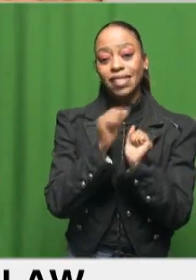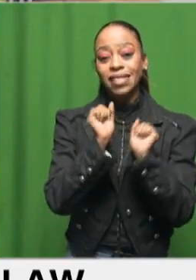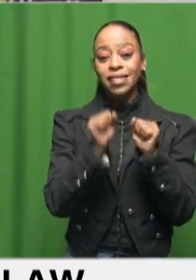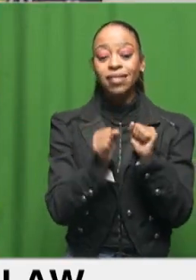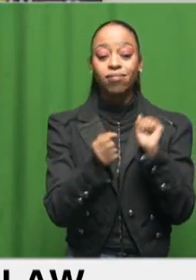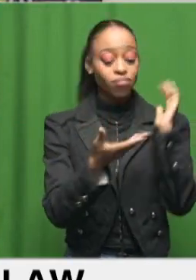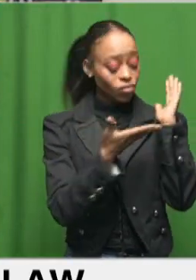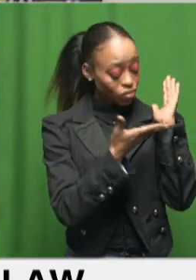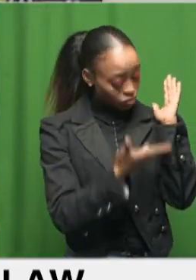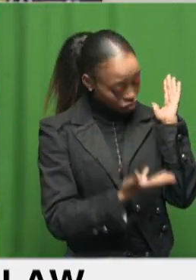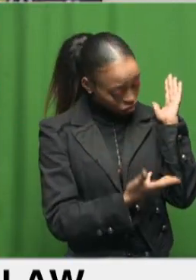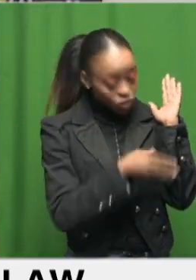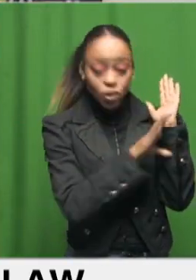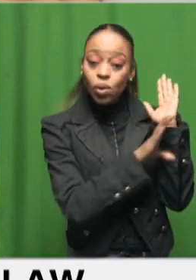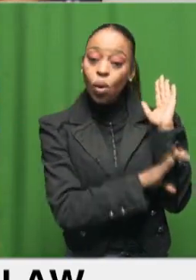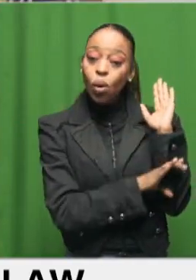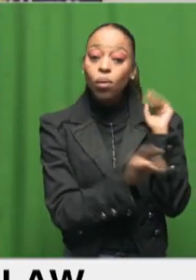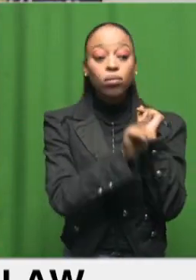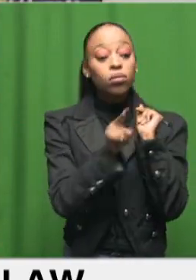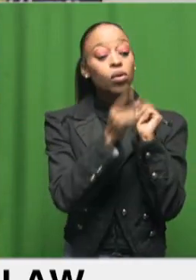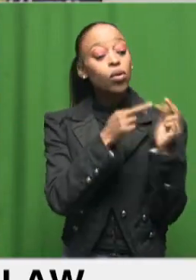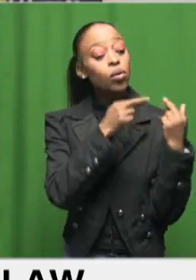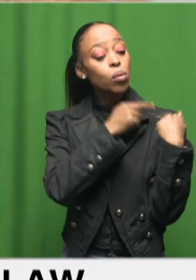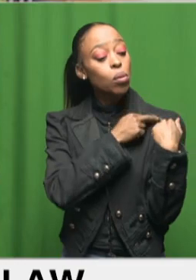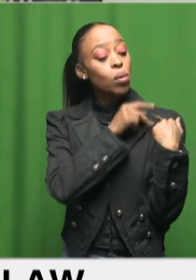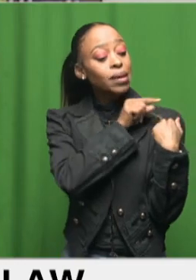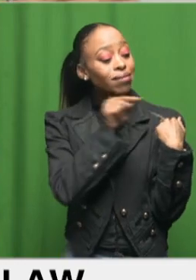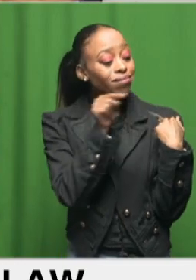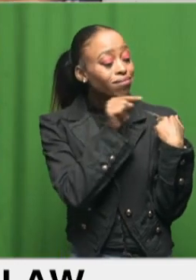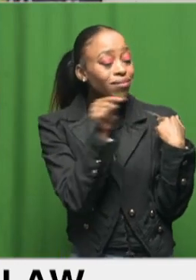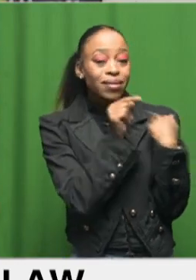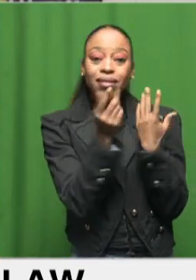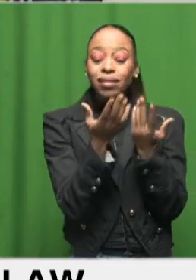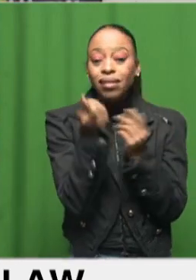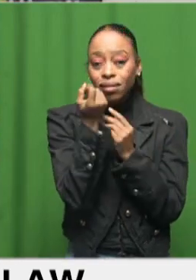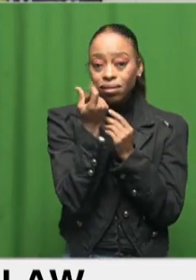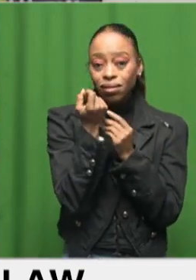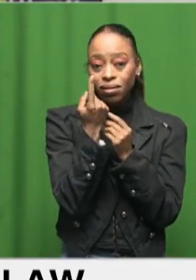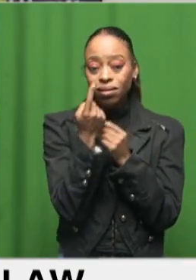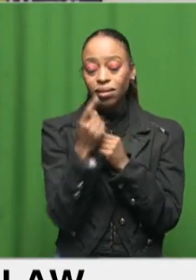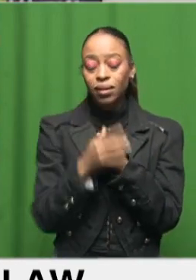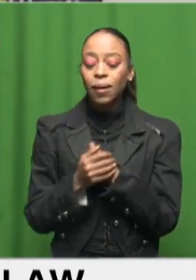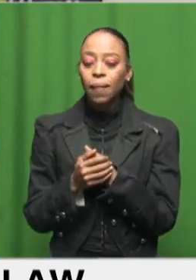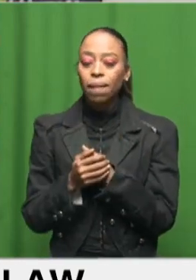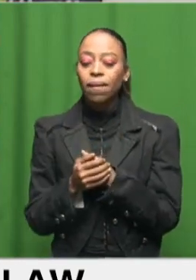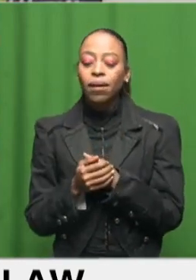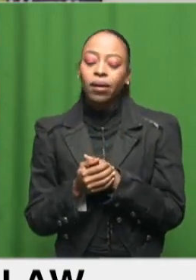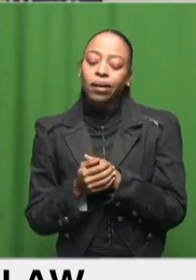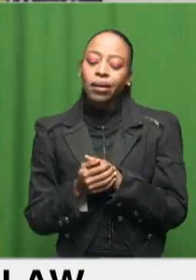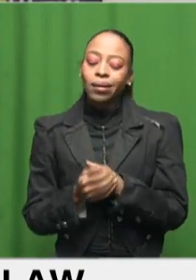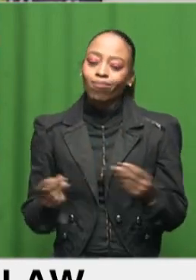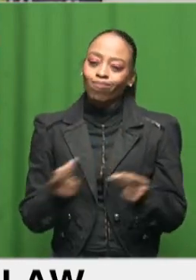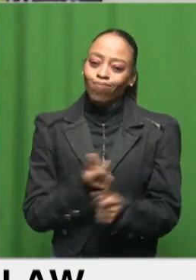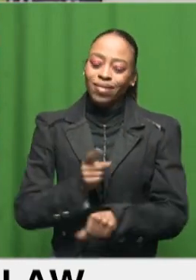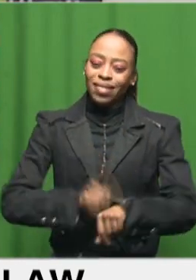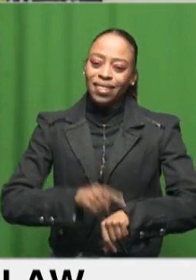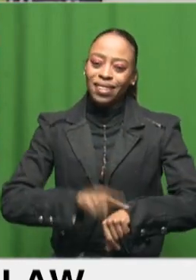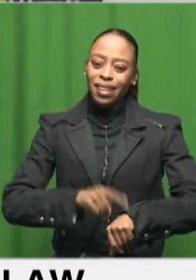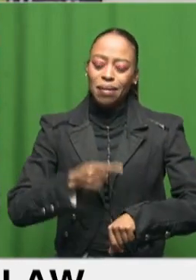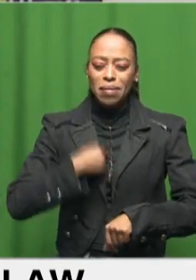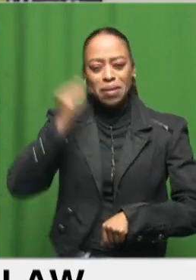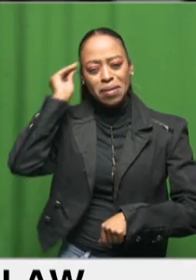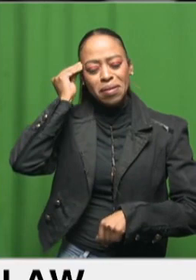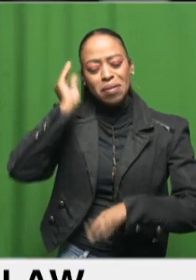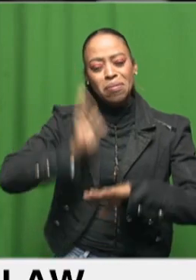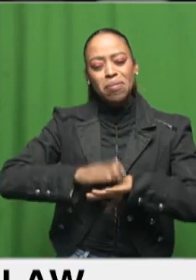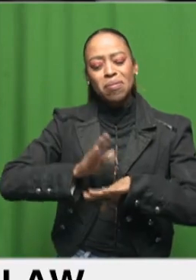Constitution. Those that have been given the responsibility, to what extent do they understand this Constitution? Unfortunately, we have to leave it there, because I'd be interested to